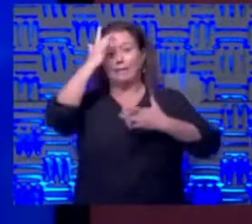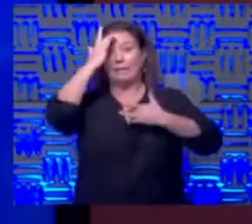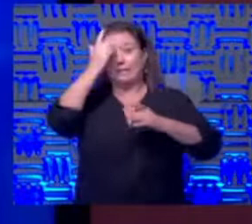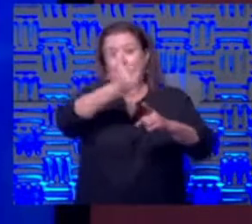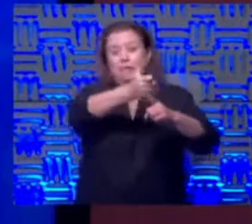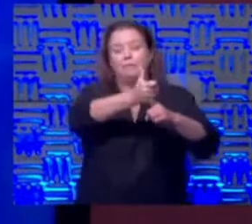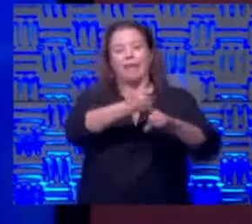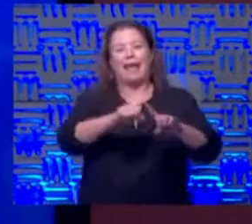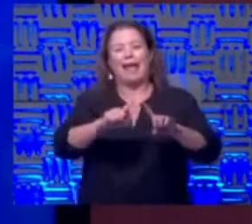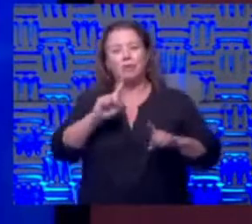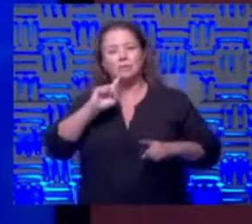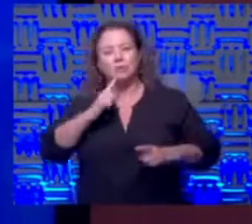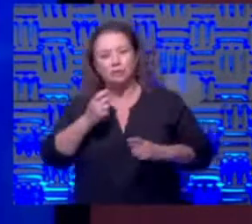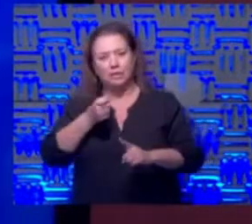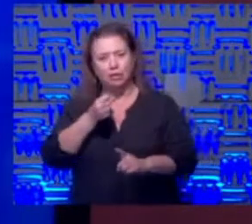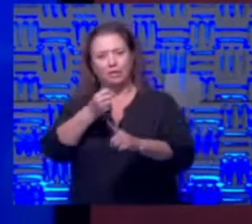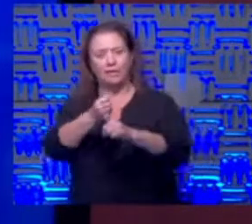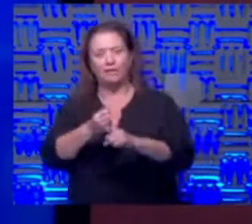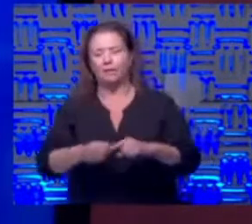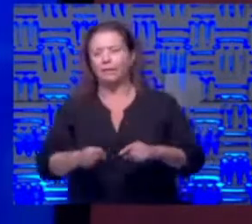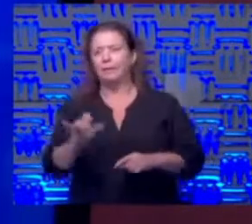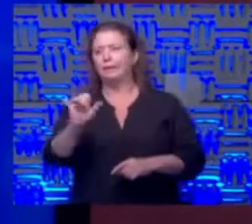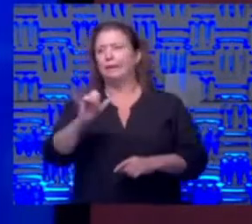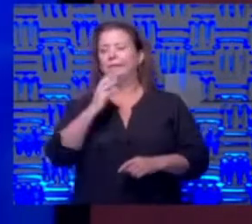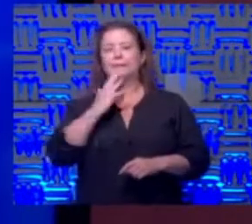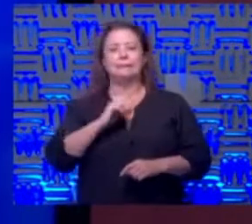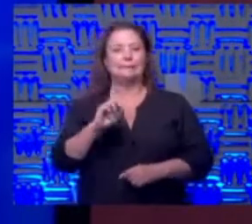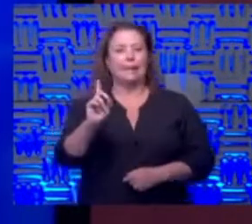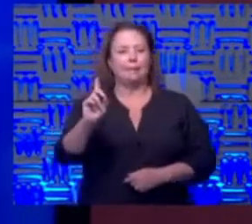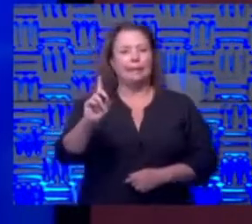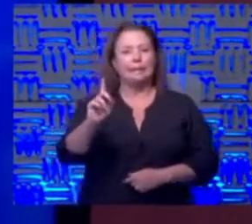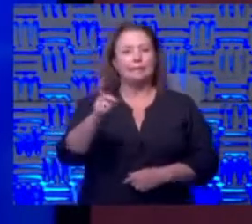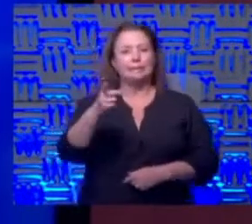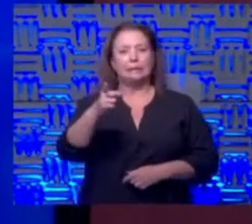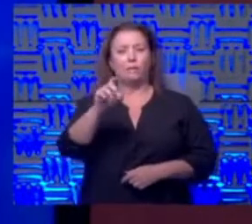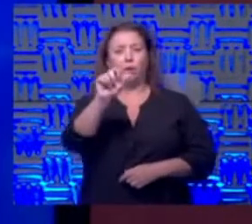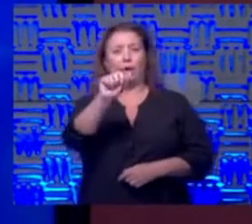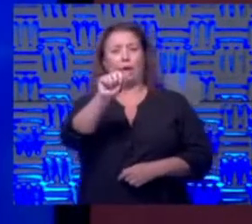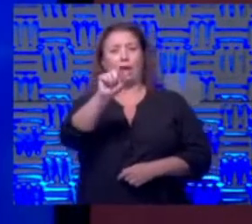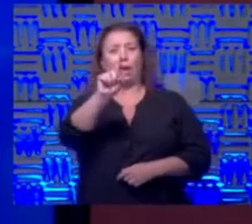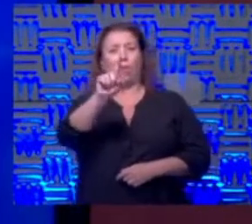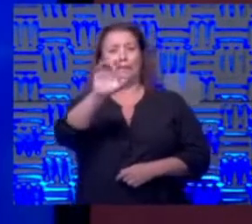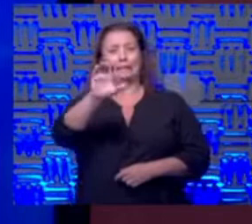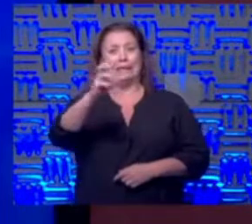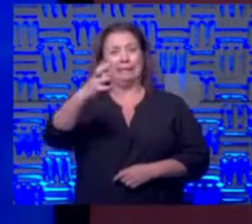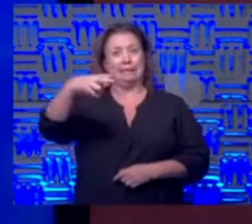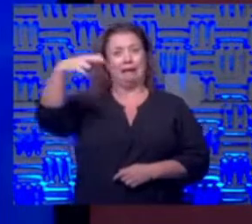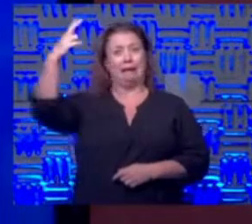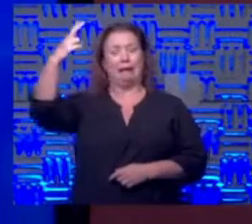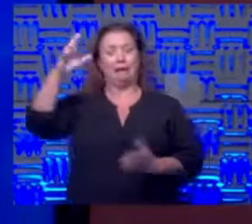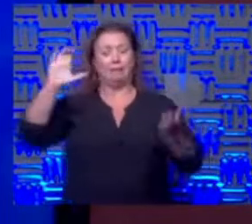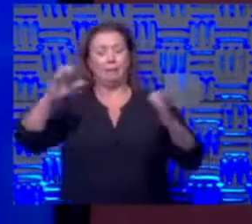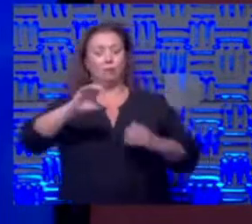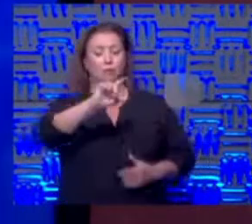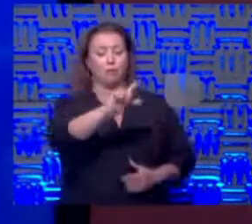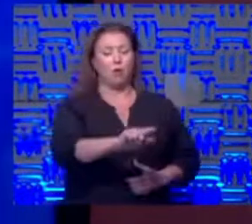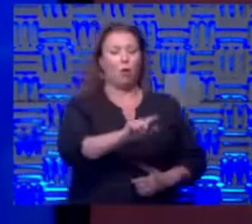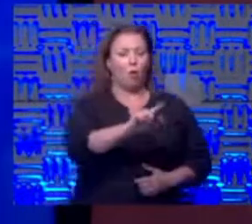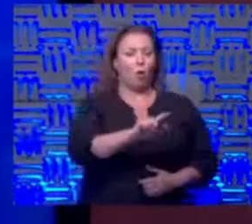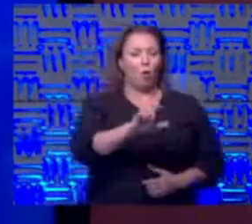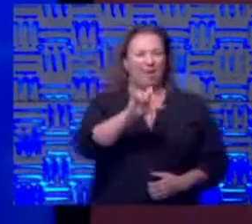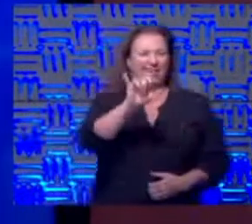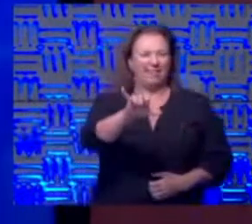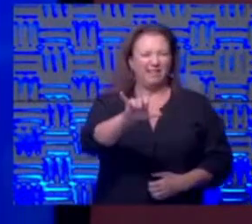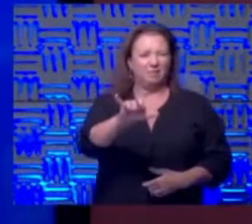And that can include things like diabetes, and clearly if your A1C is really high versus really low, which is a marker of how